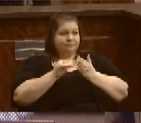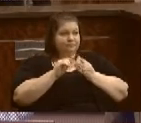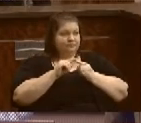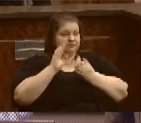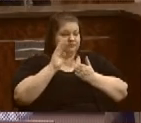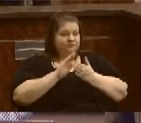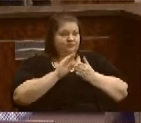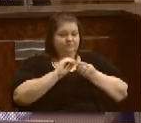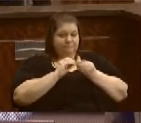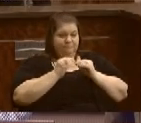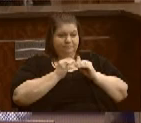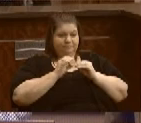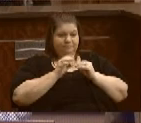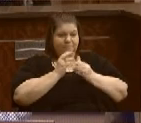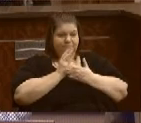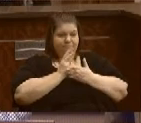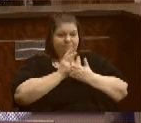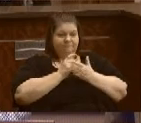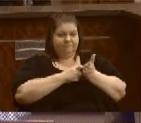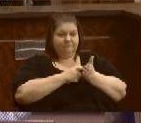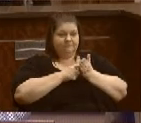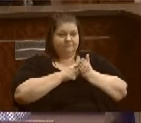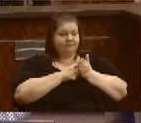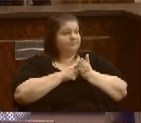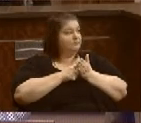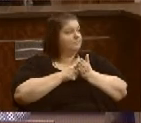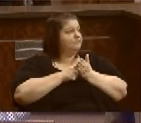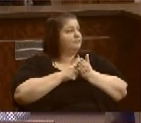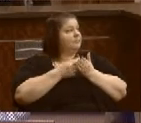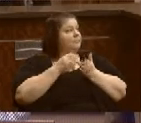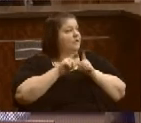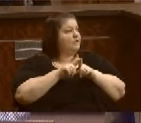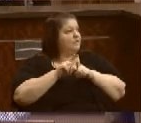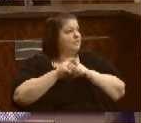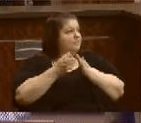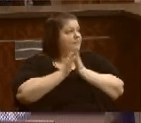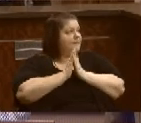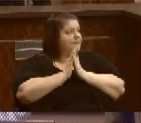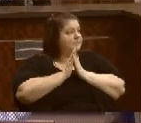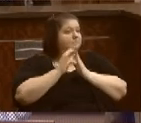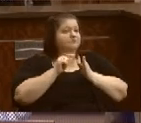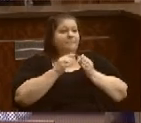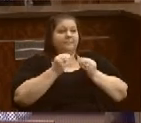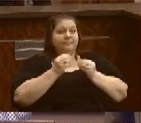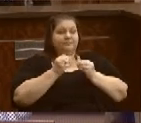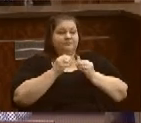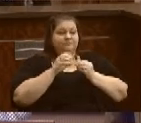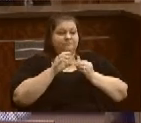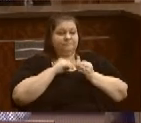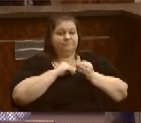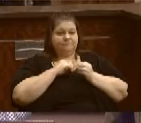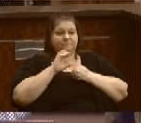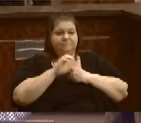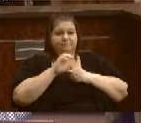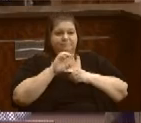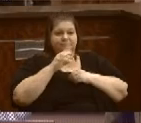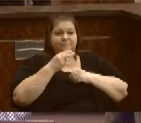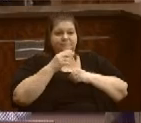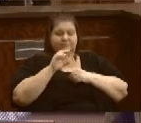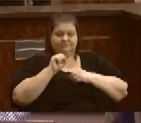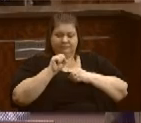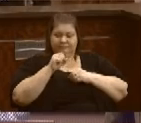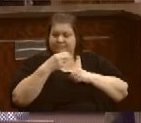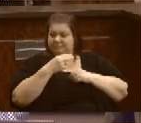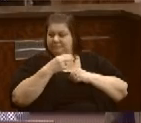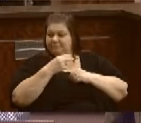of required parking spaces is also requested. The property is zoned CSH Commercial Shopping